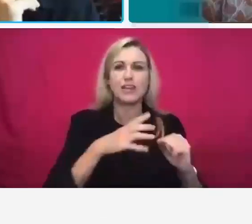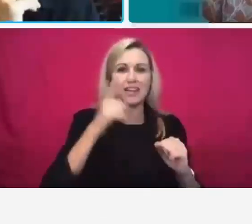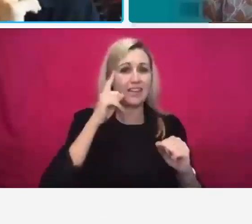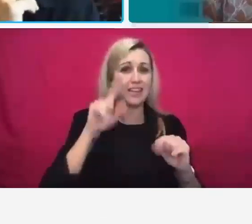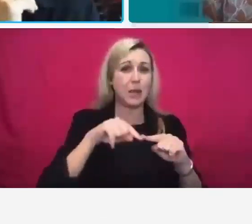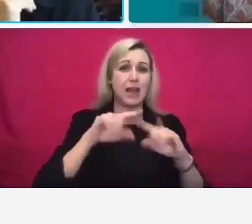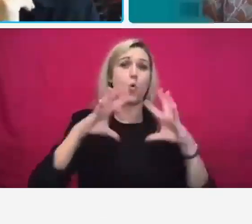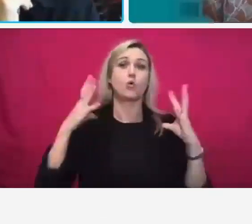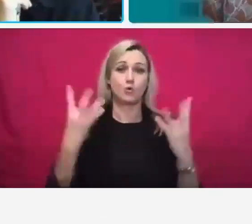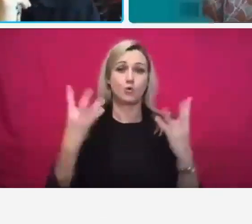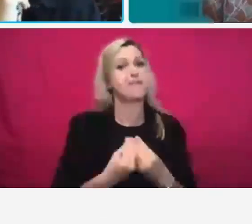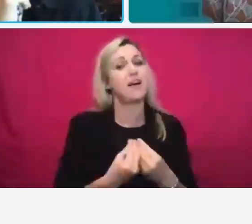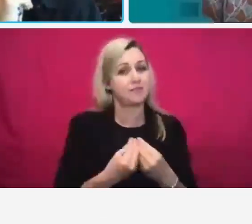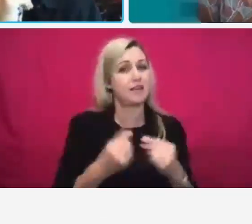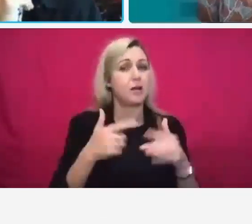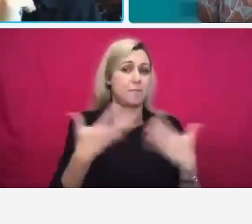level.